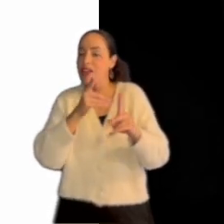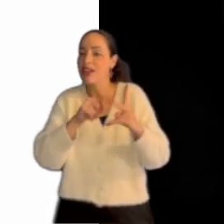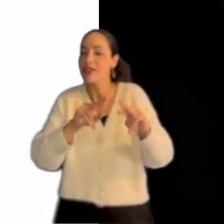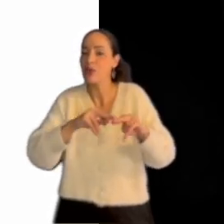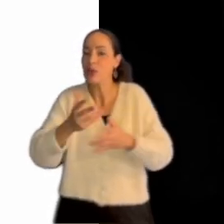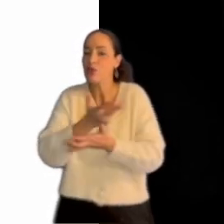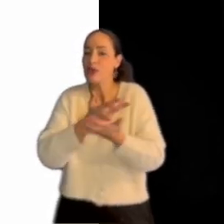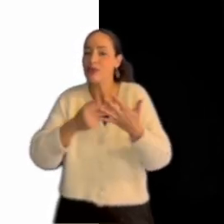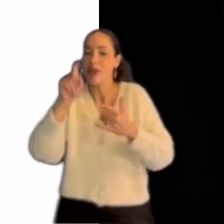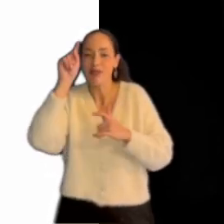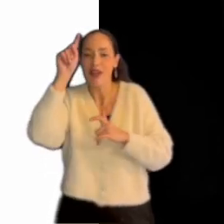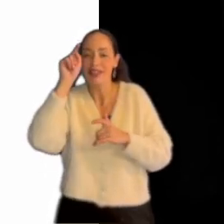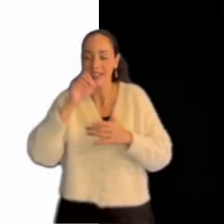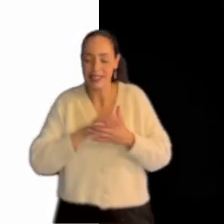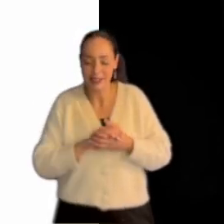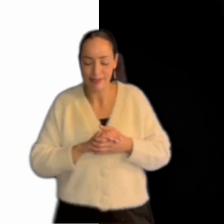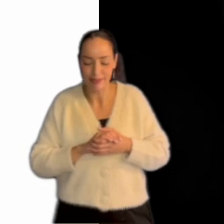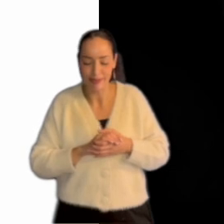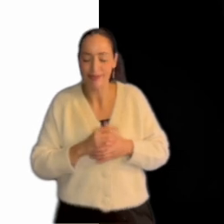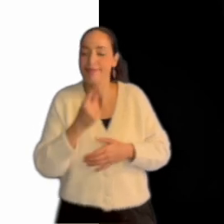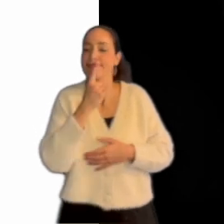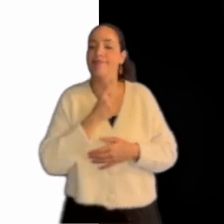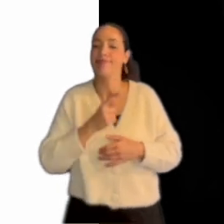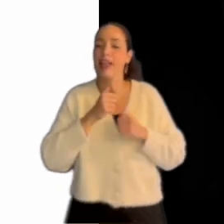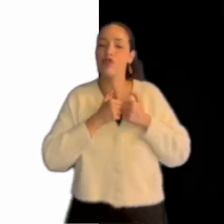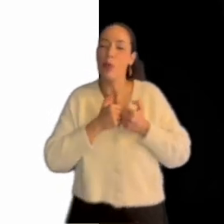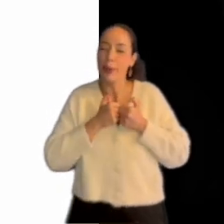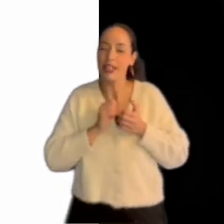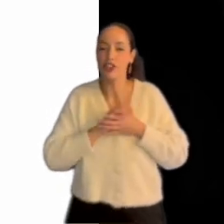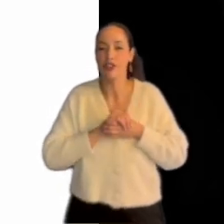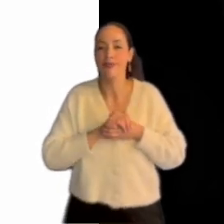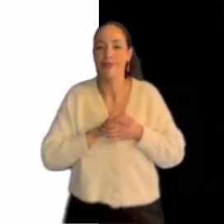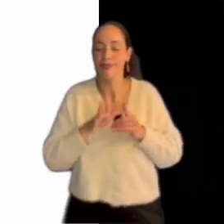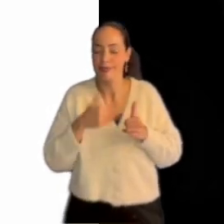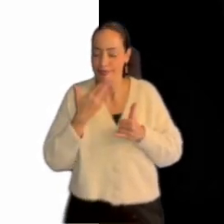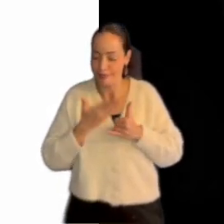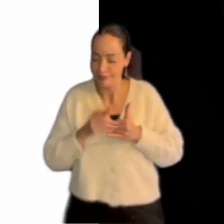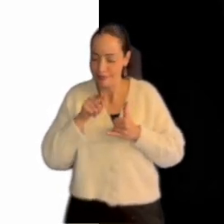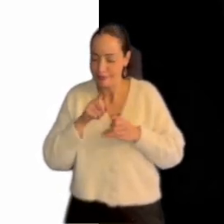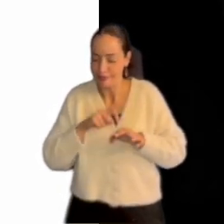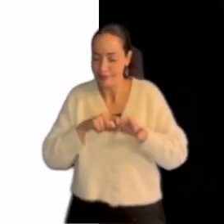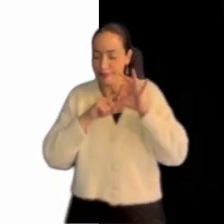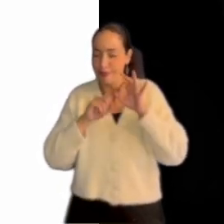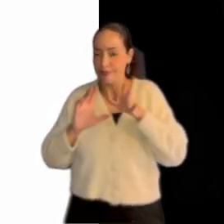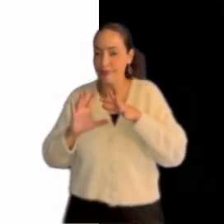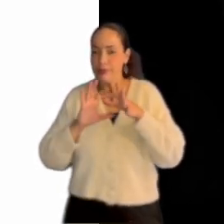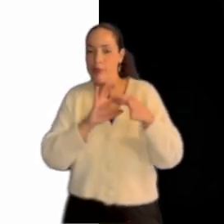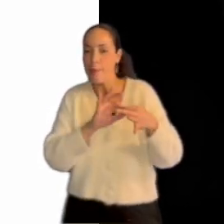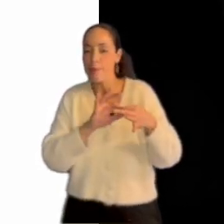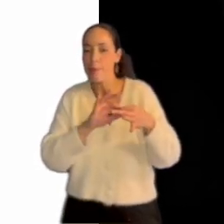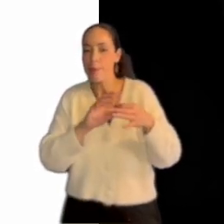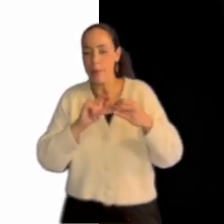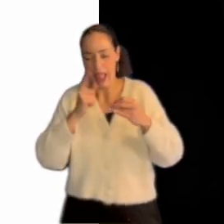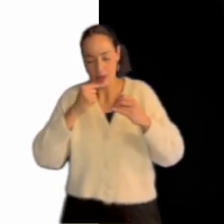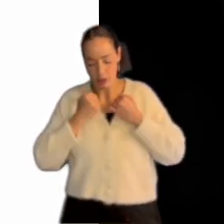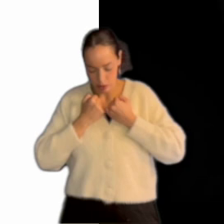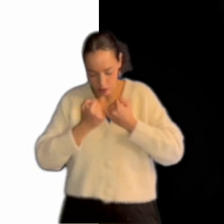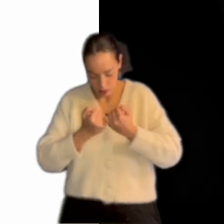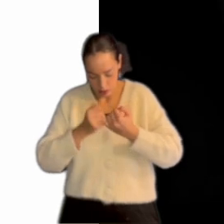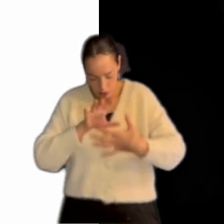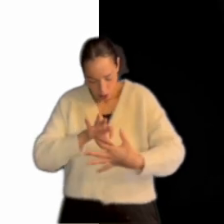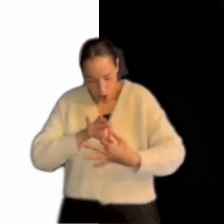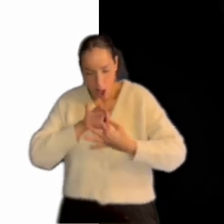those qualities of reconnection are to be turned inward, we must make a commitment to practice self-compassion. This is far more difficult than it ought